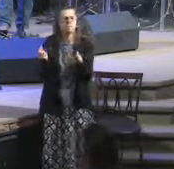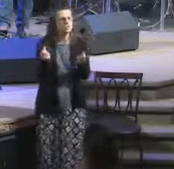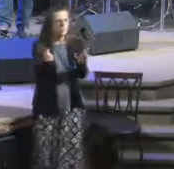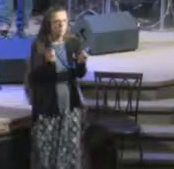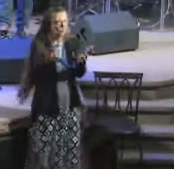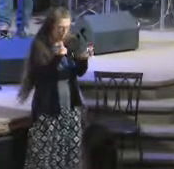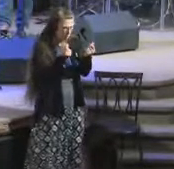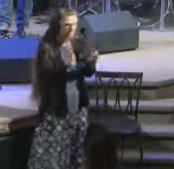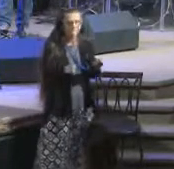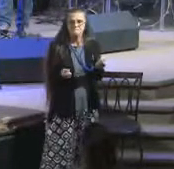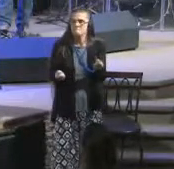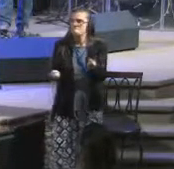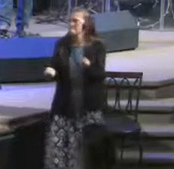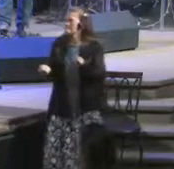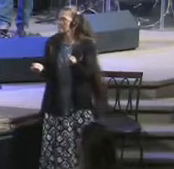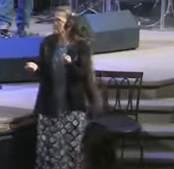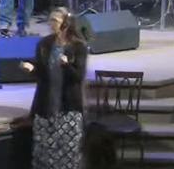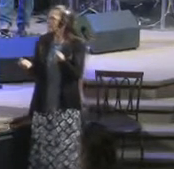real quick.